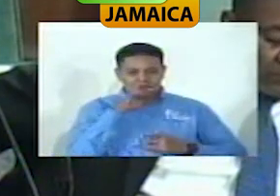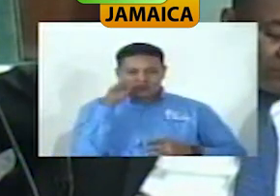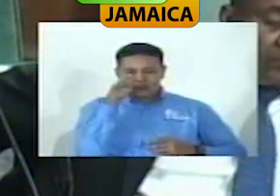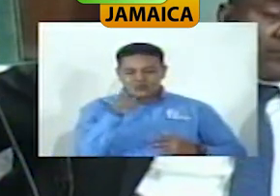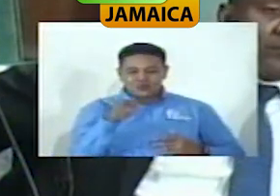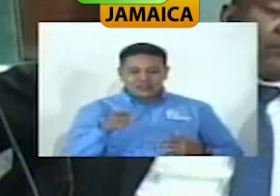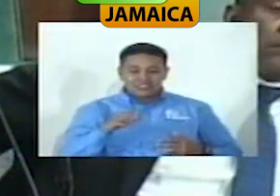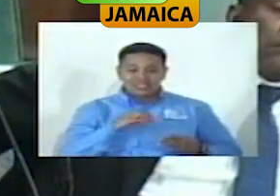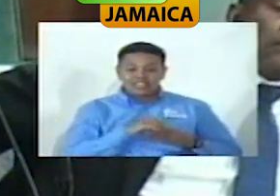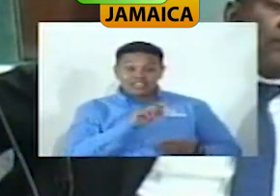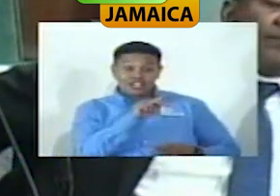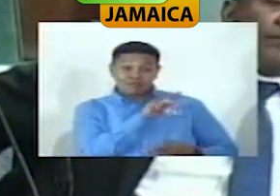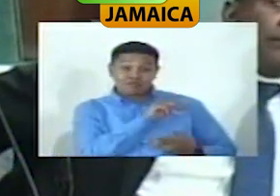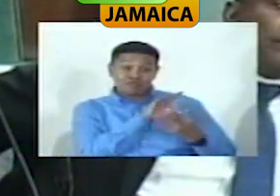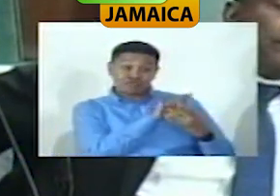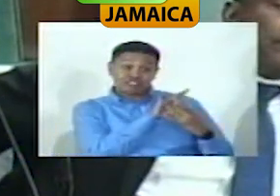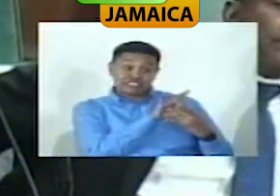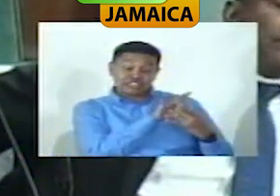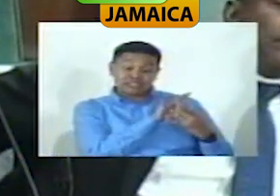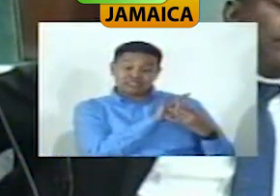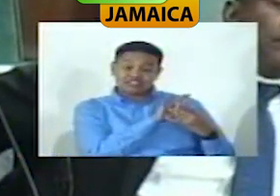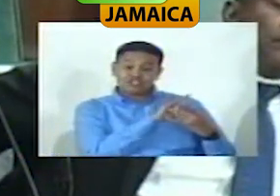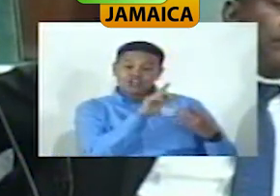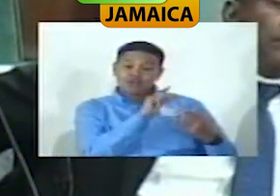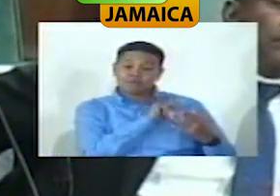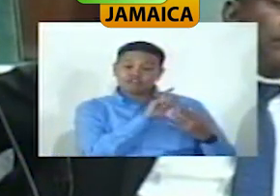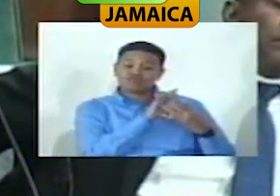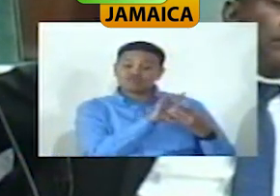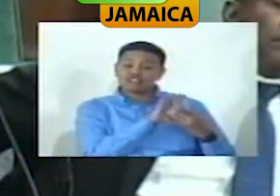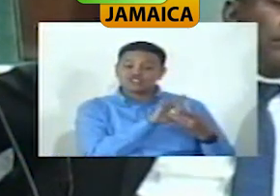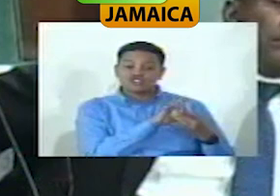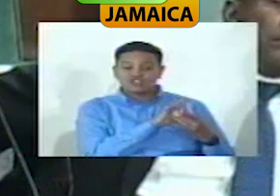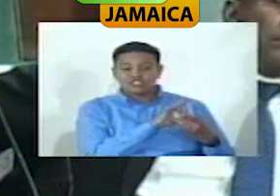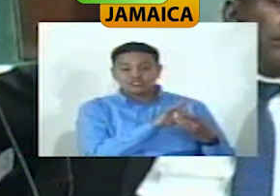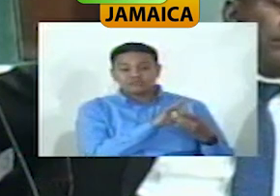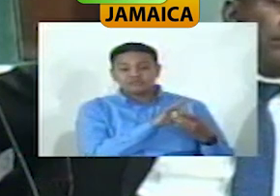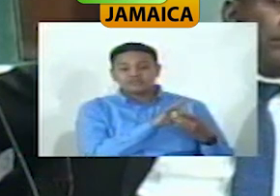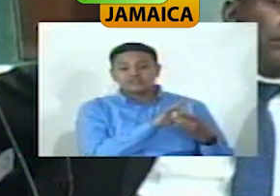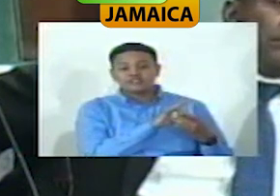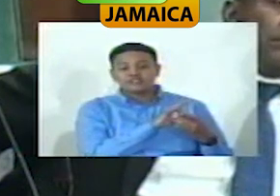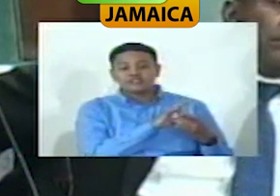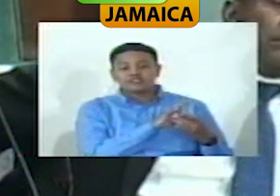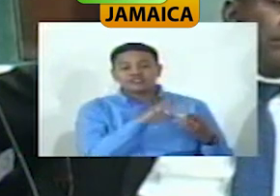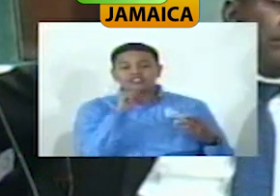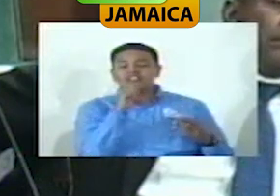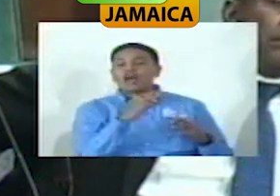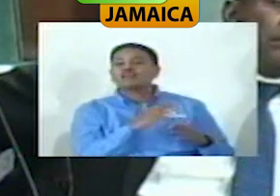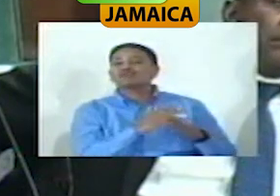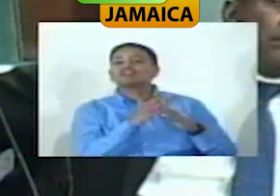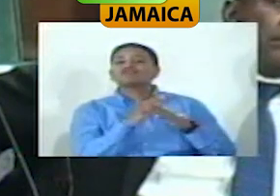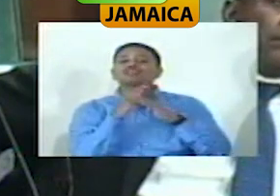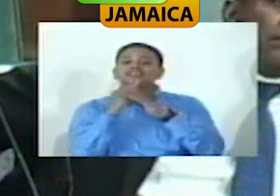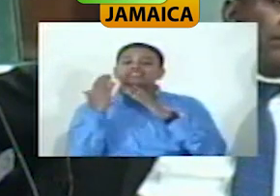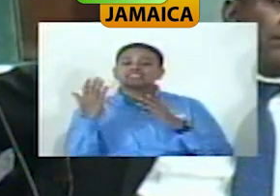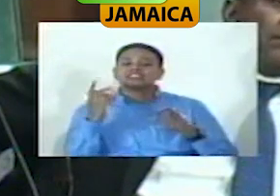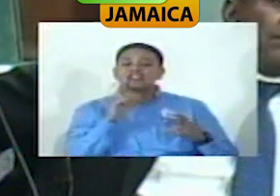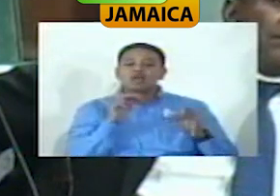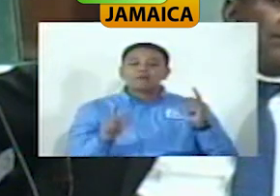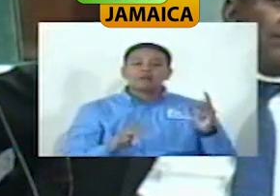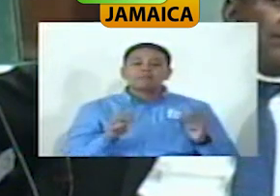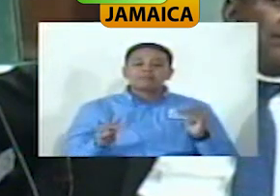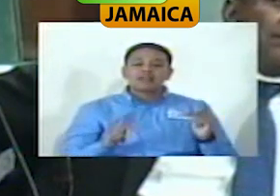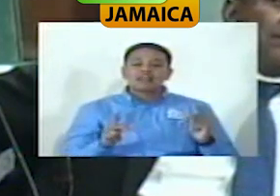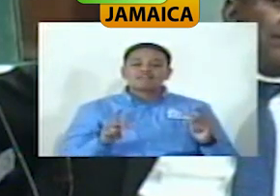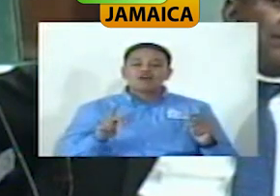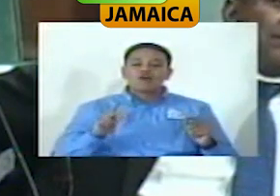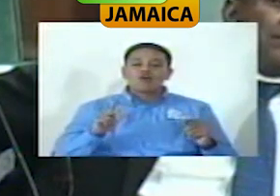it in her personal relations. Her personal relationships were not restricted to people of her